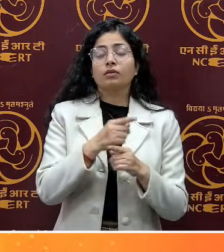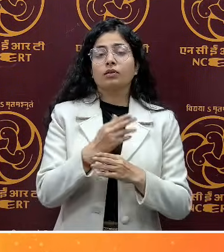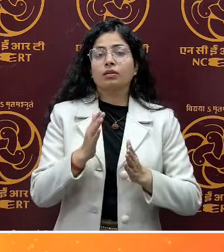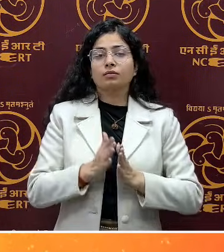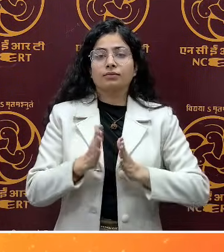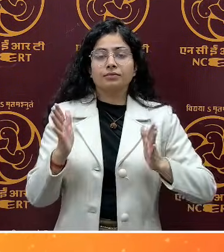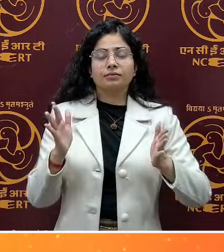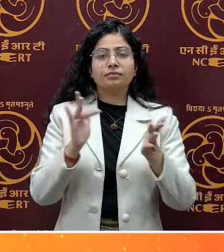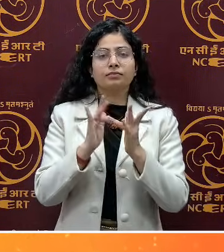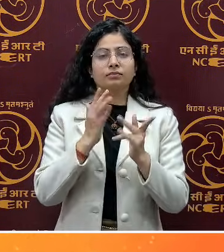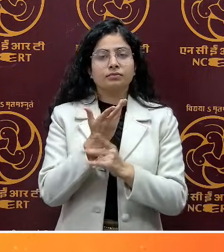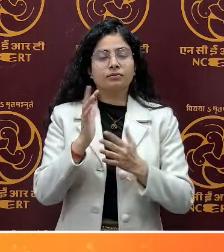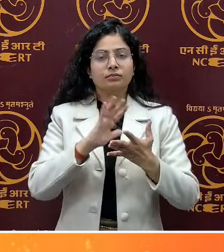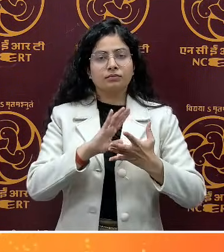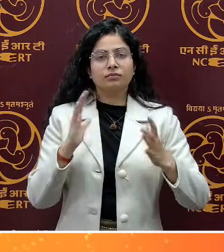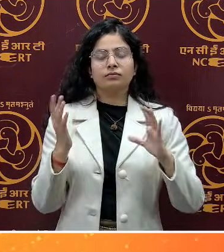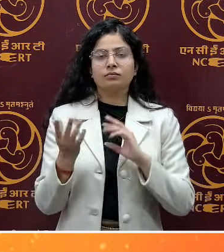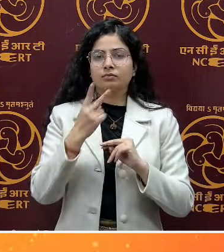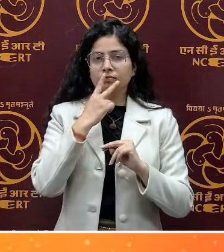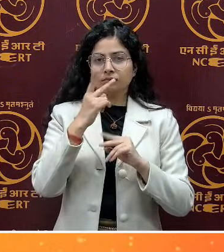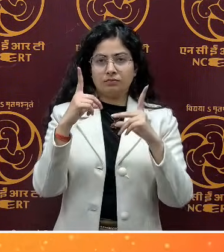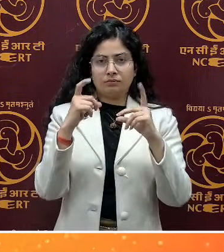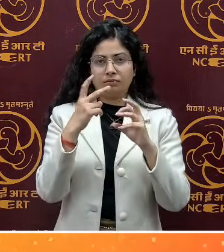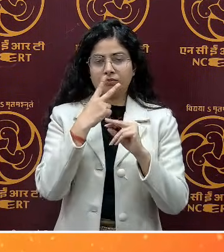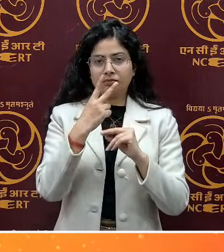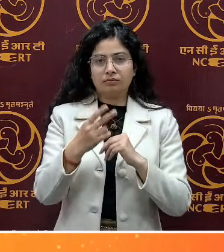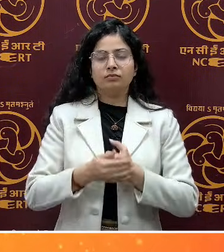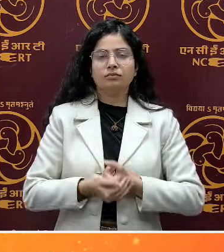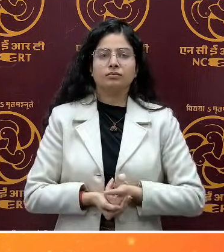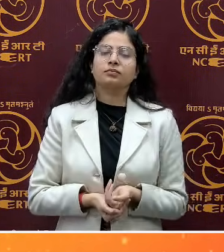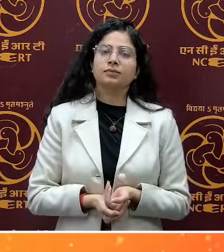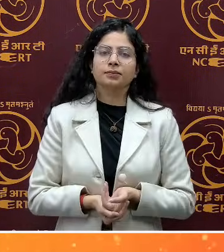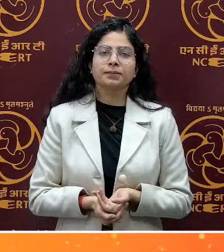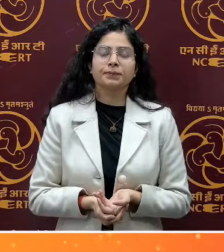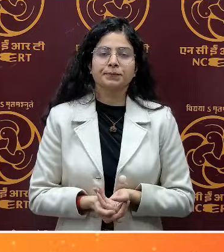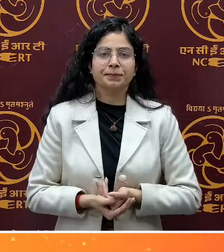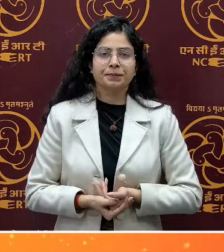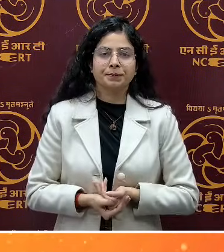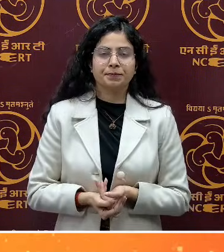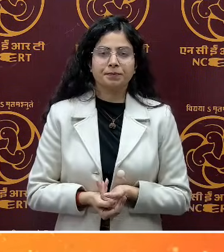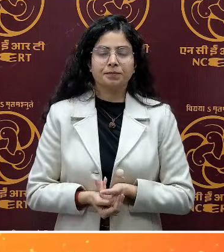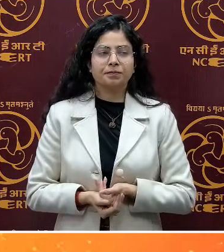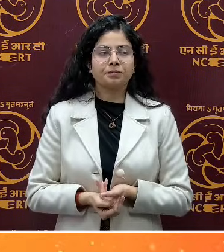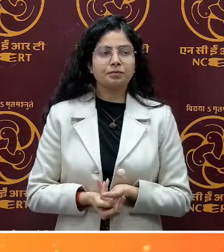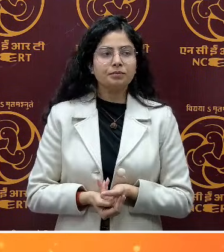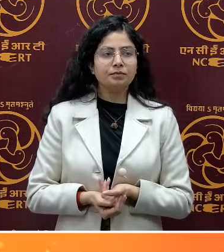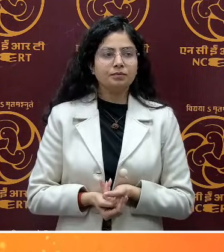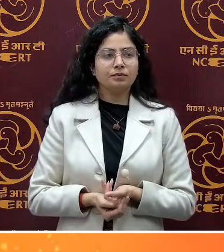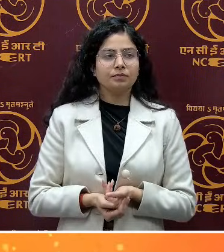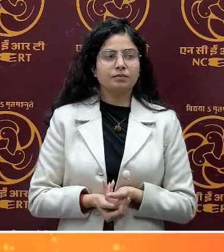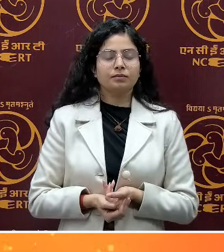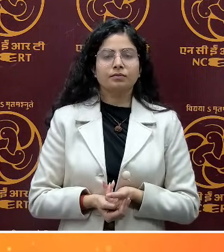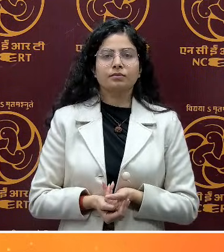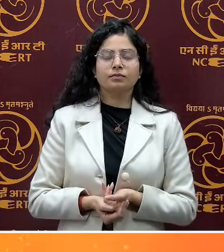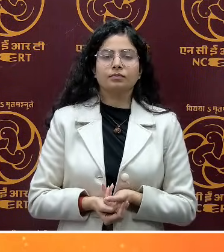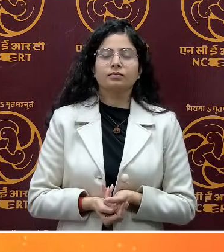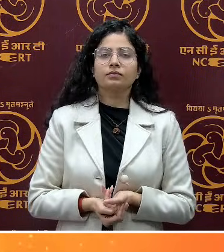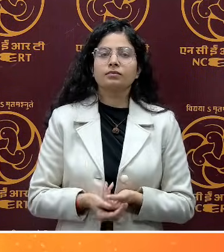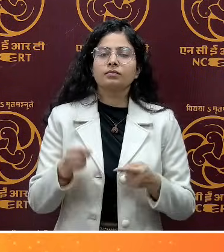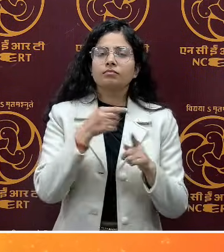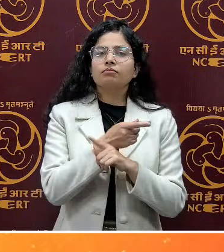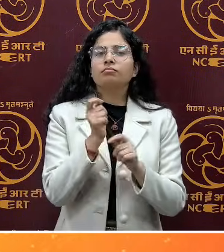You see the picture over here. So that is the picture taken of those mangroves present, right? What